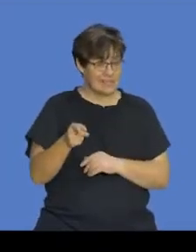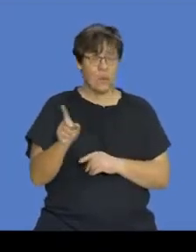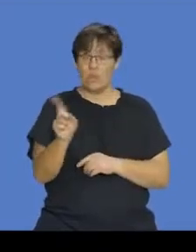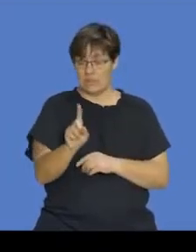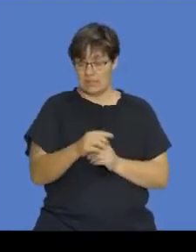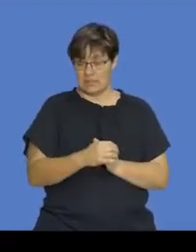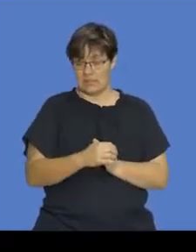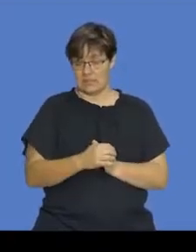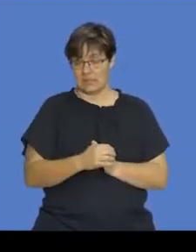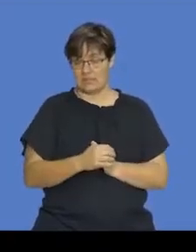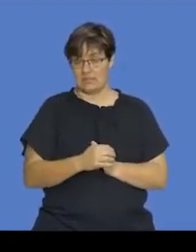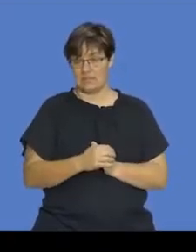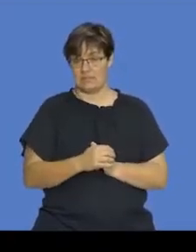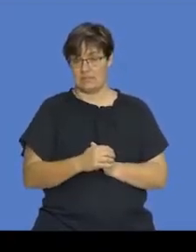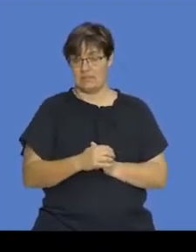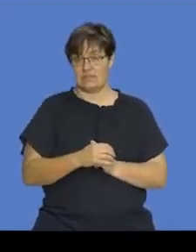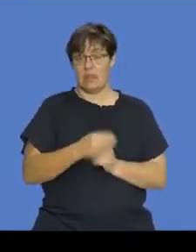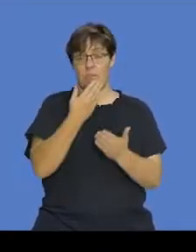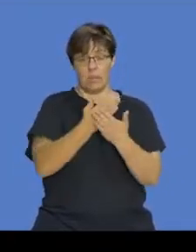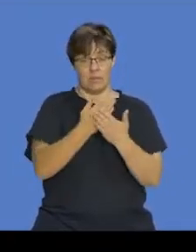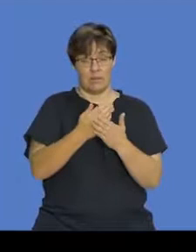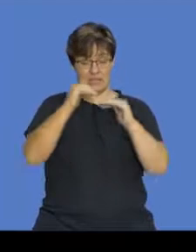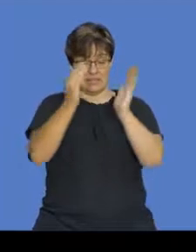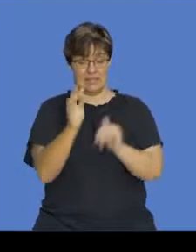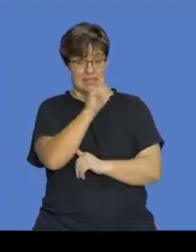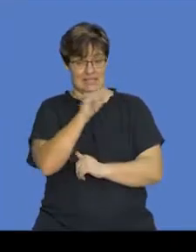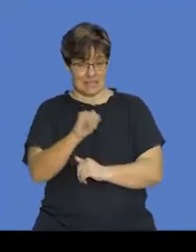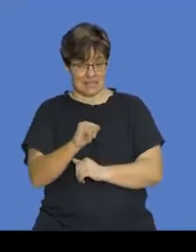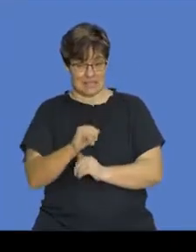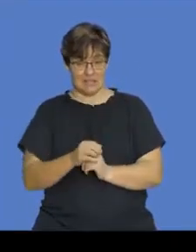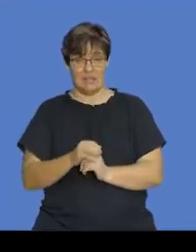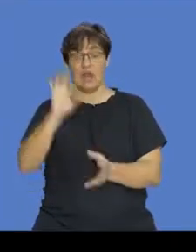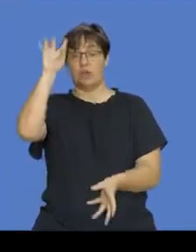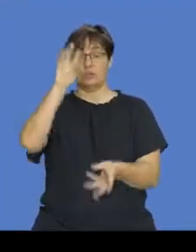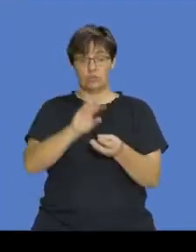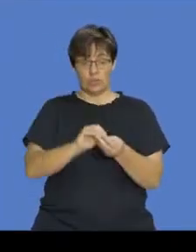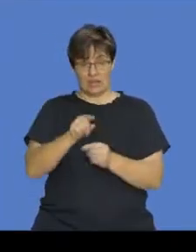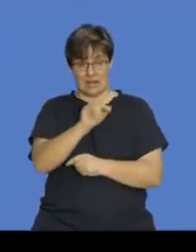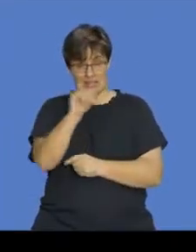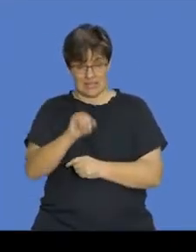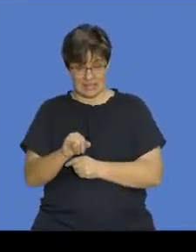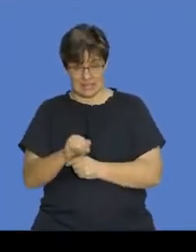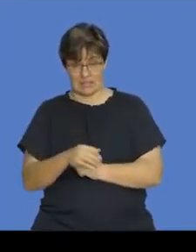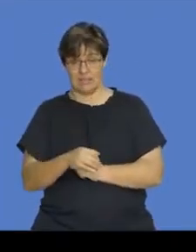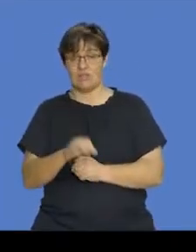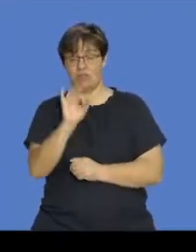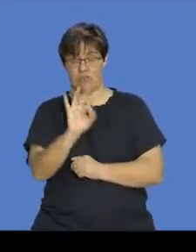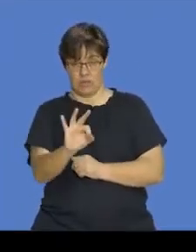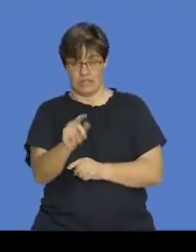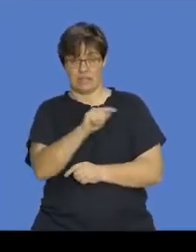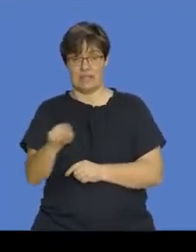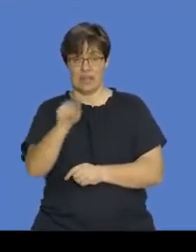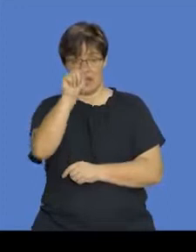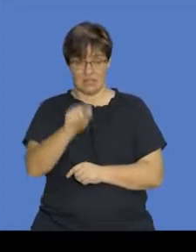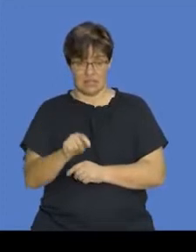is going to be, the probability of Z is going to be the total number of z, which is 3, divided